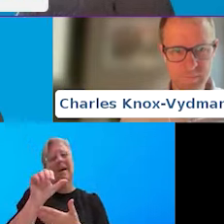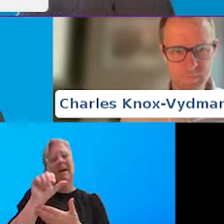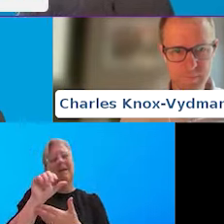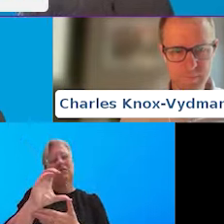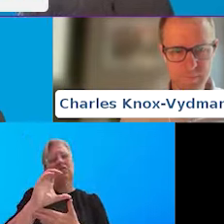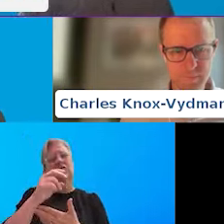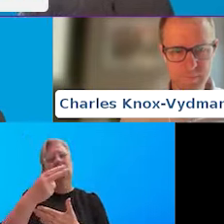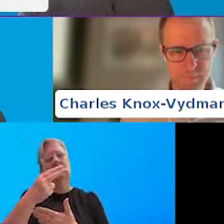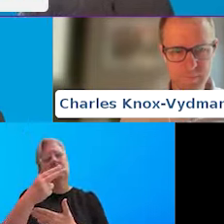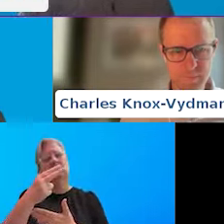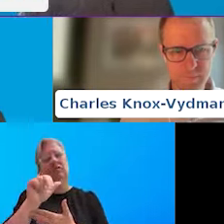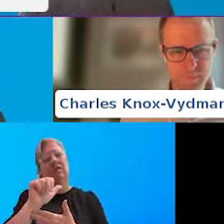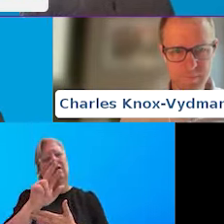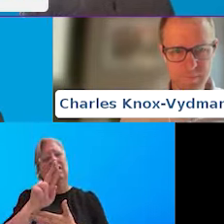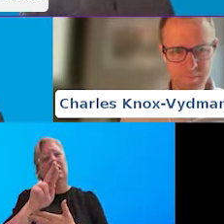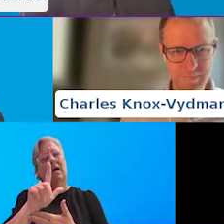very much.